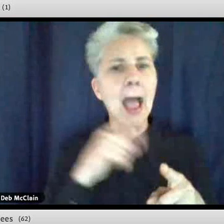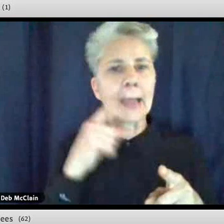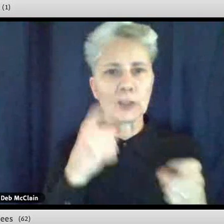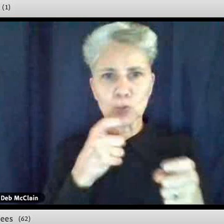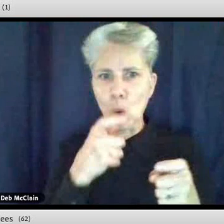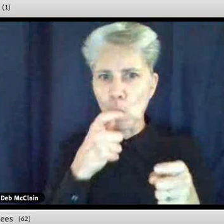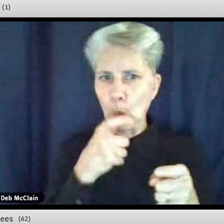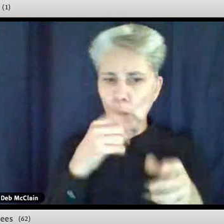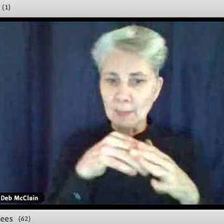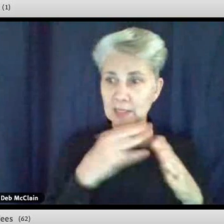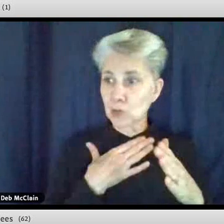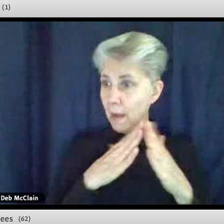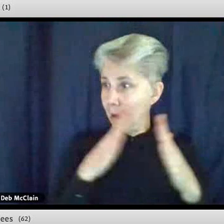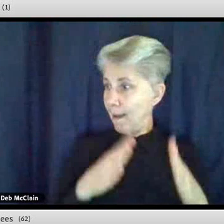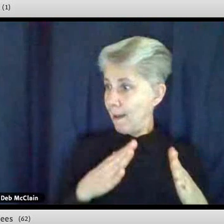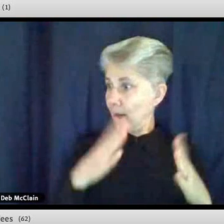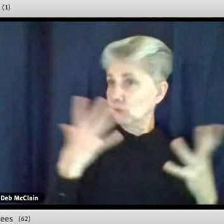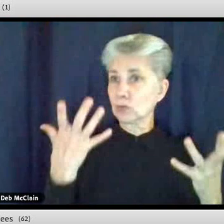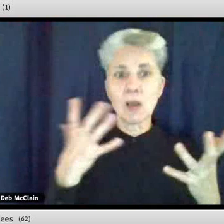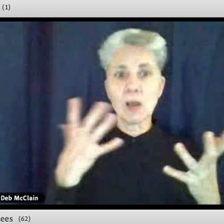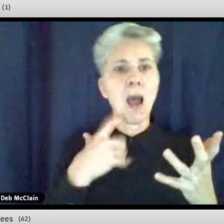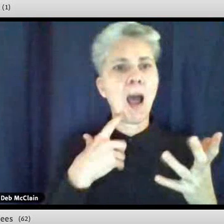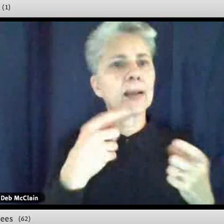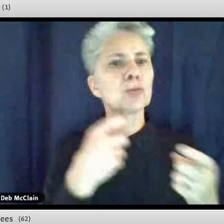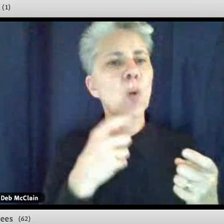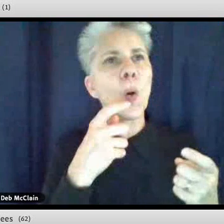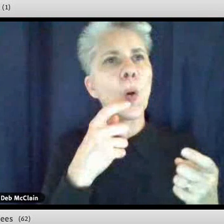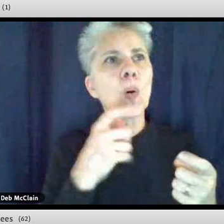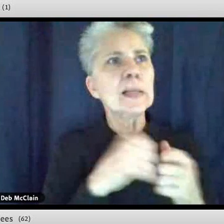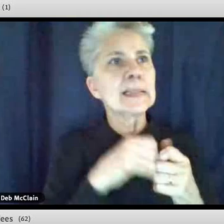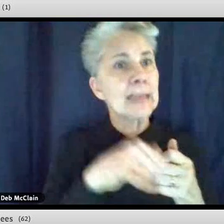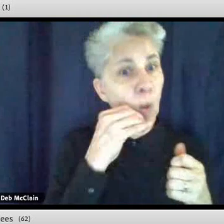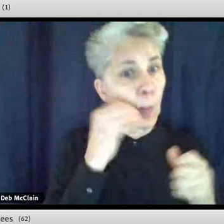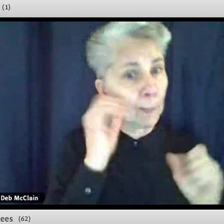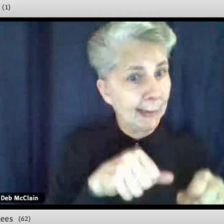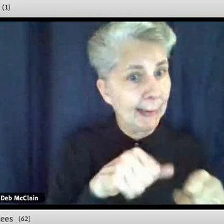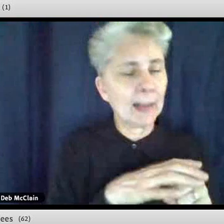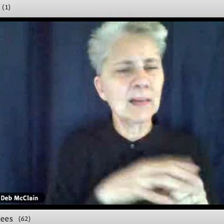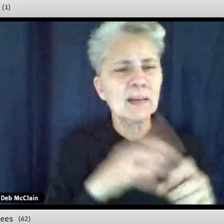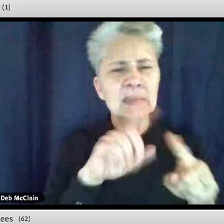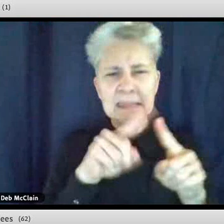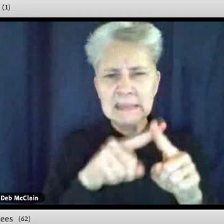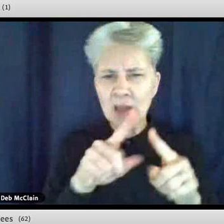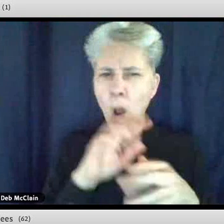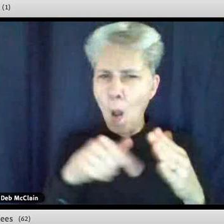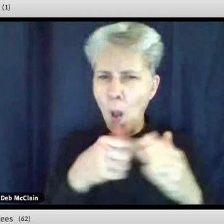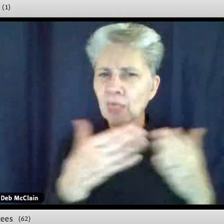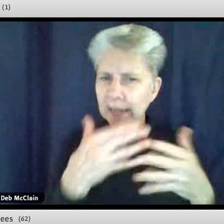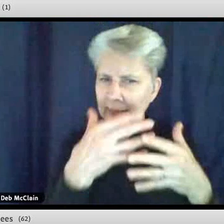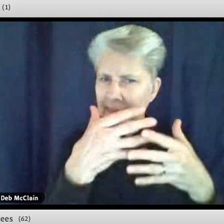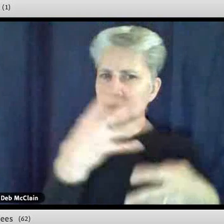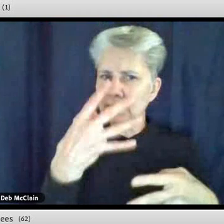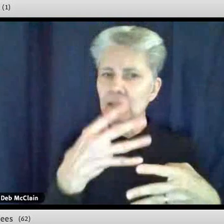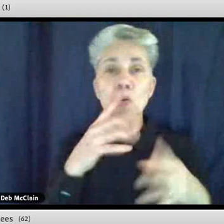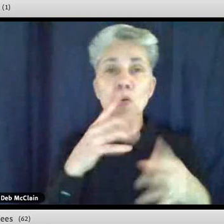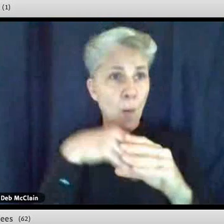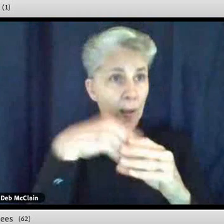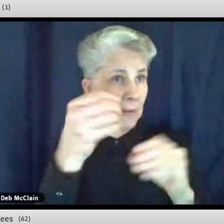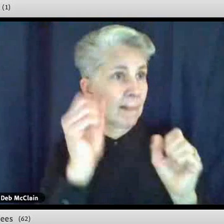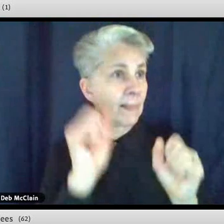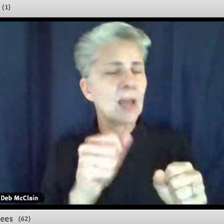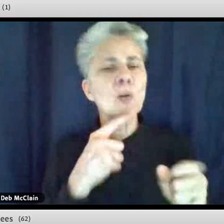can control entertaining myself. I can control who comes into my house. I can control staying